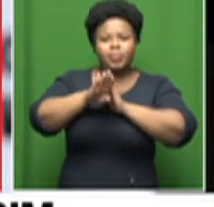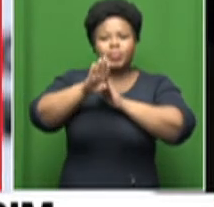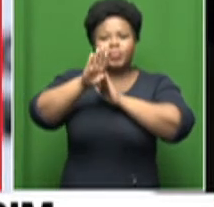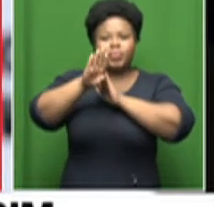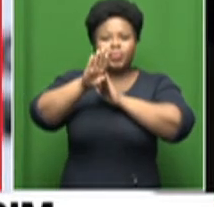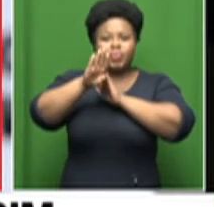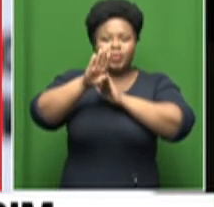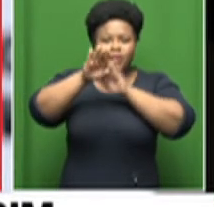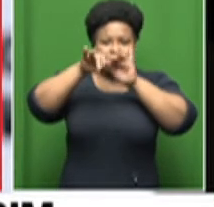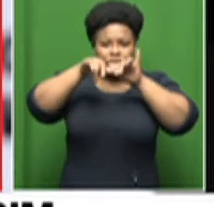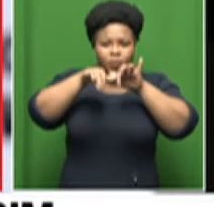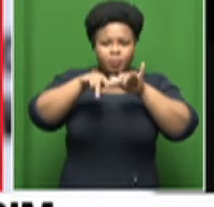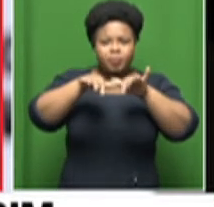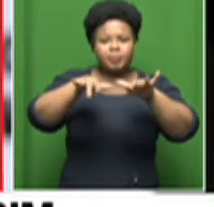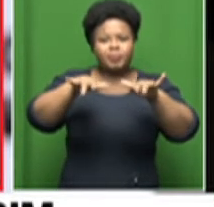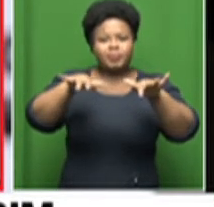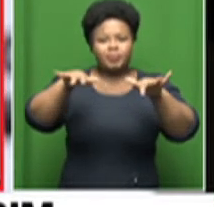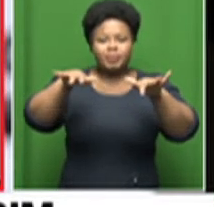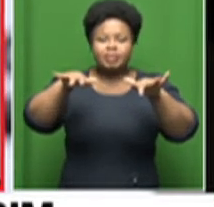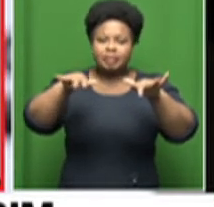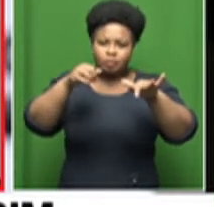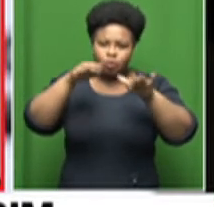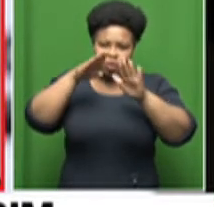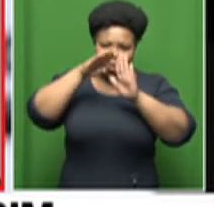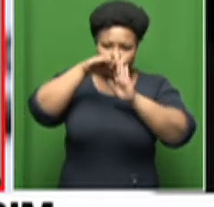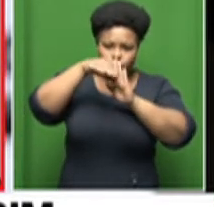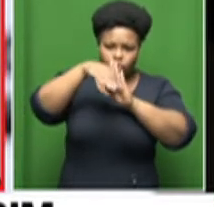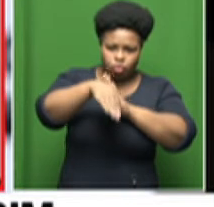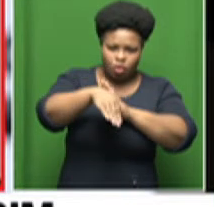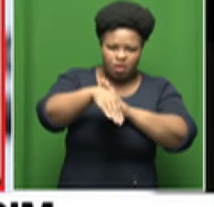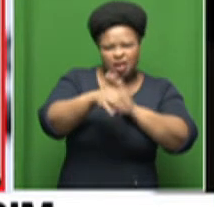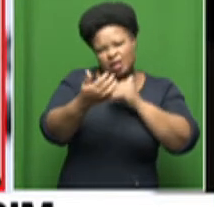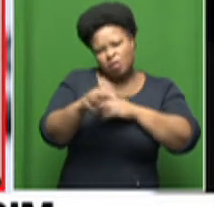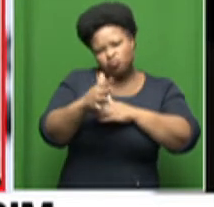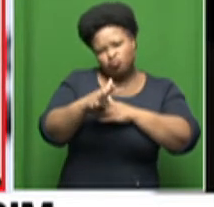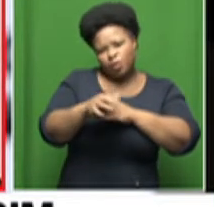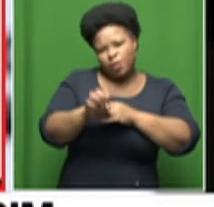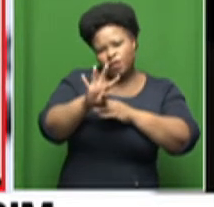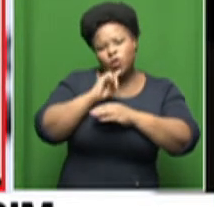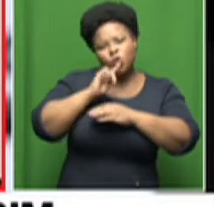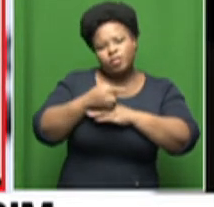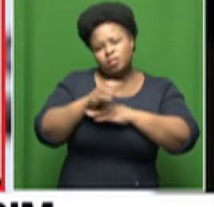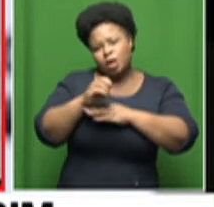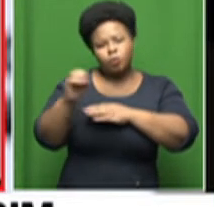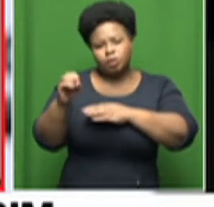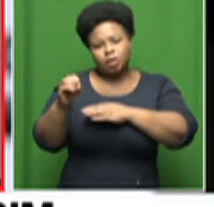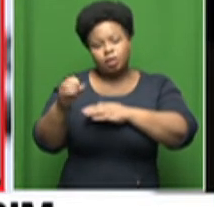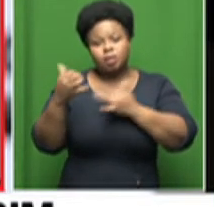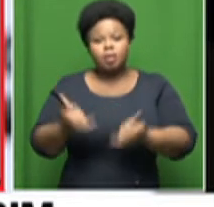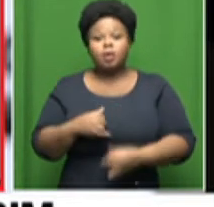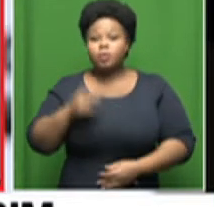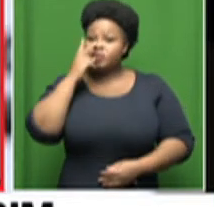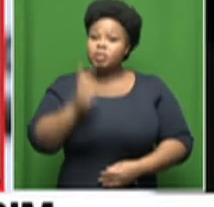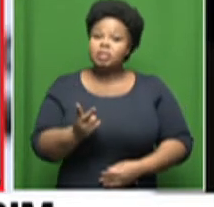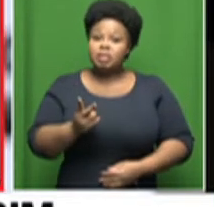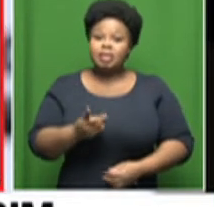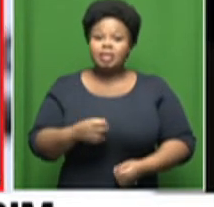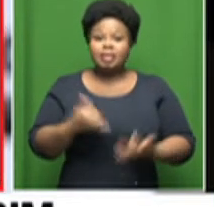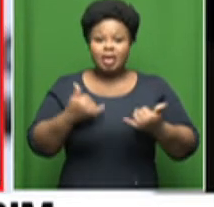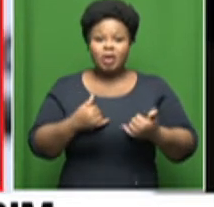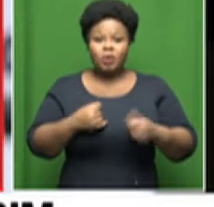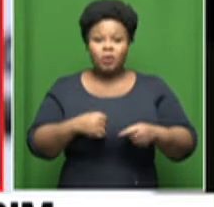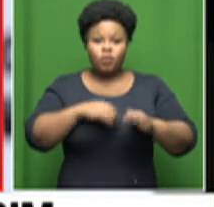quite substantially. We are still hovering around the 4,000 odd mark. And if we look at the way in which the second